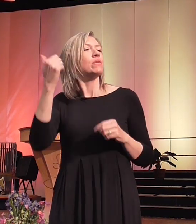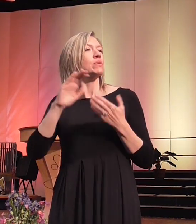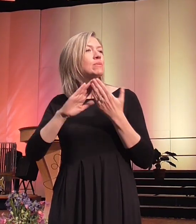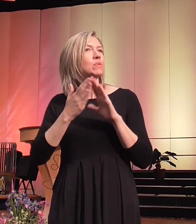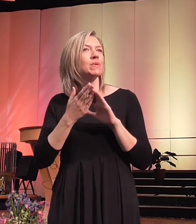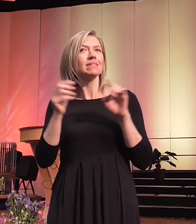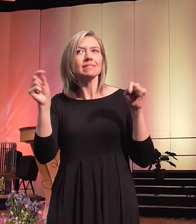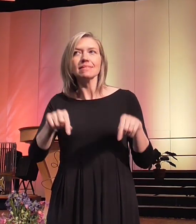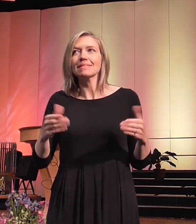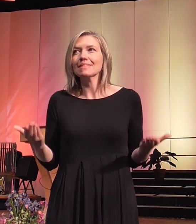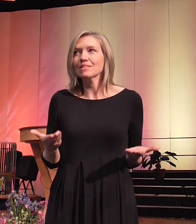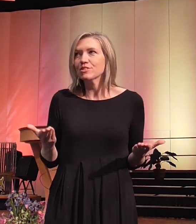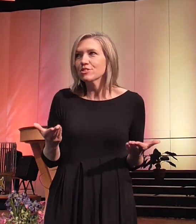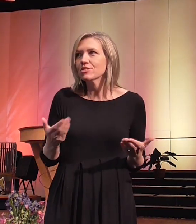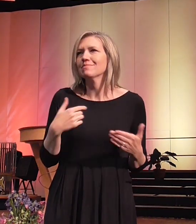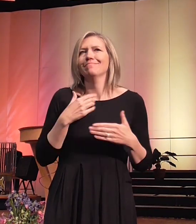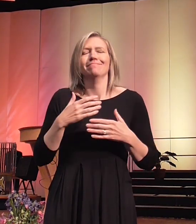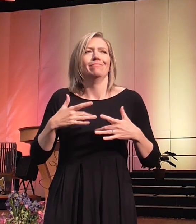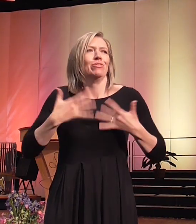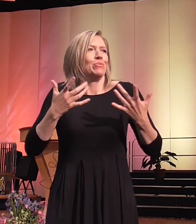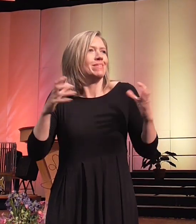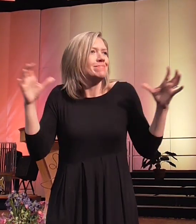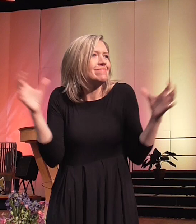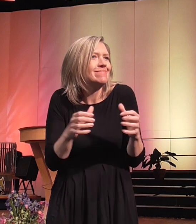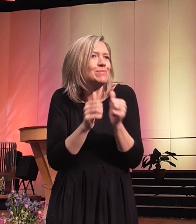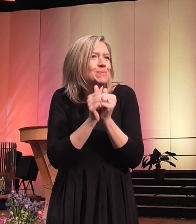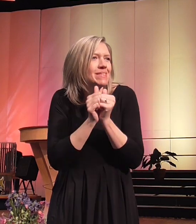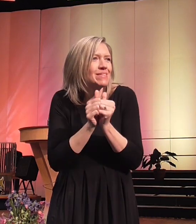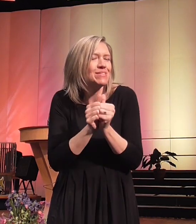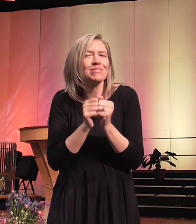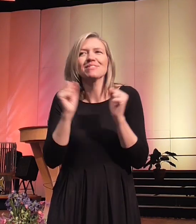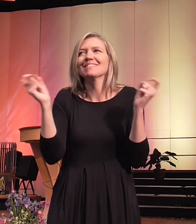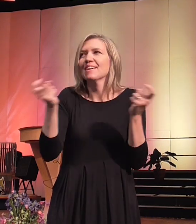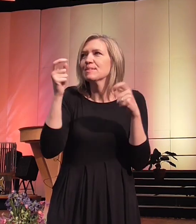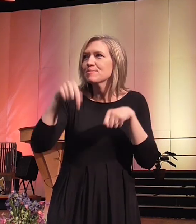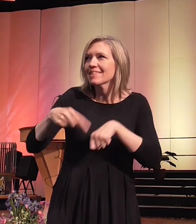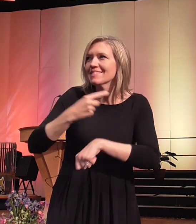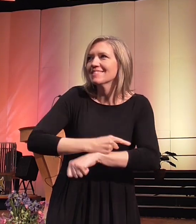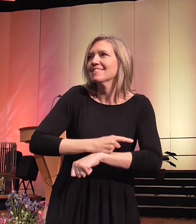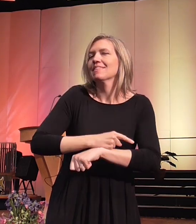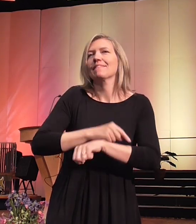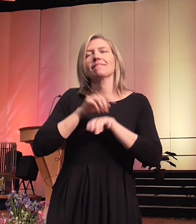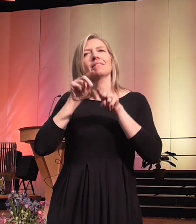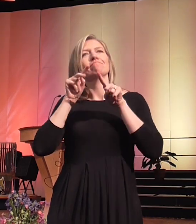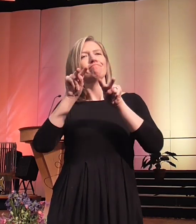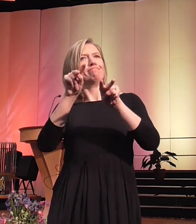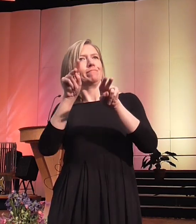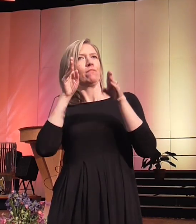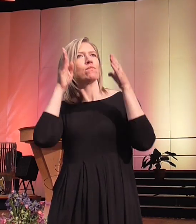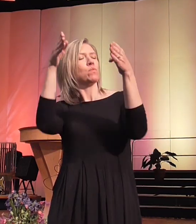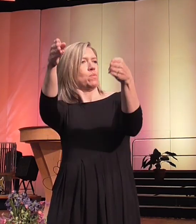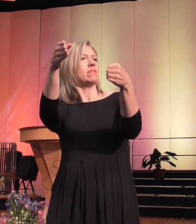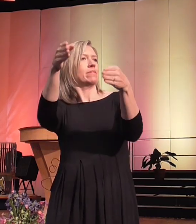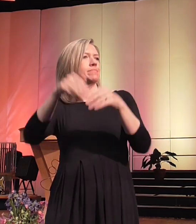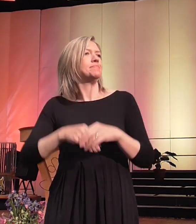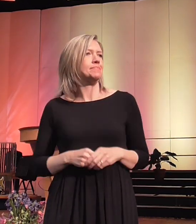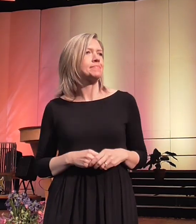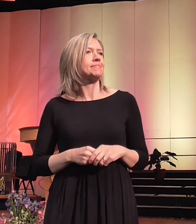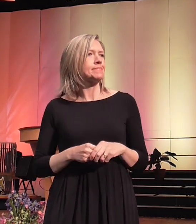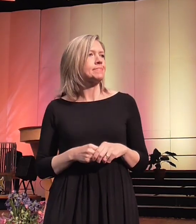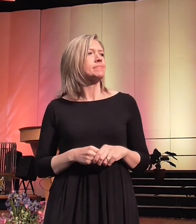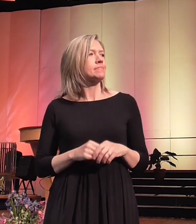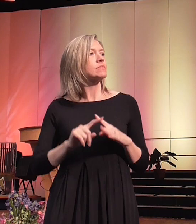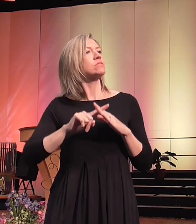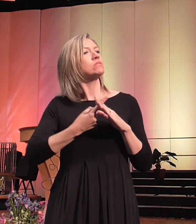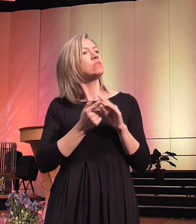here, and I'm so glad to have us all together to celebrate this day and to focus forward. So we're